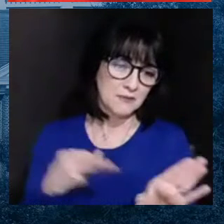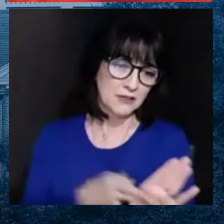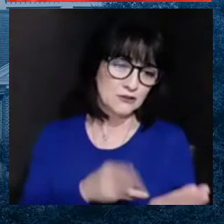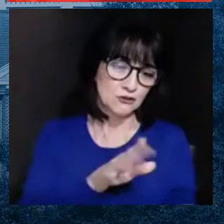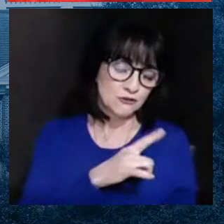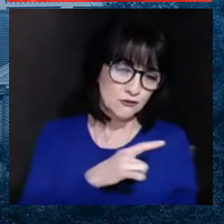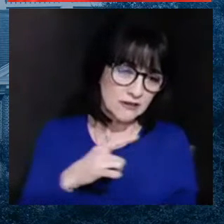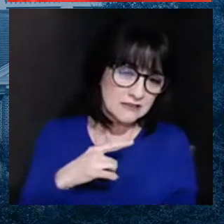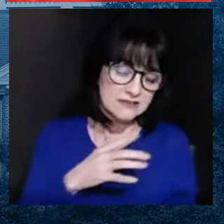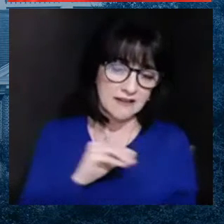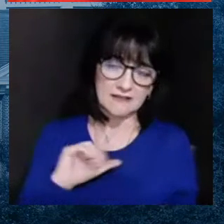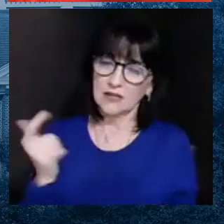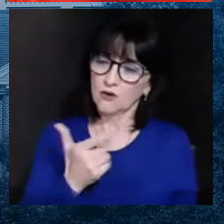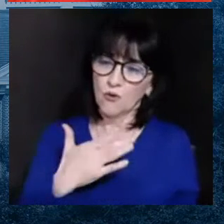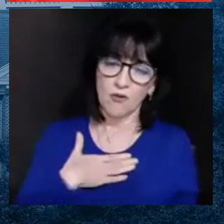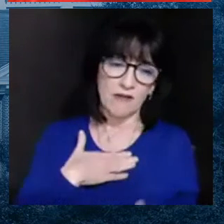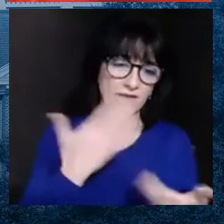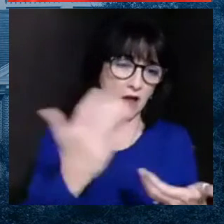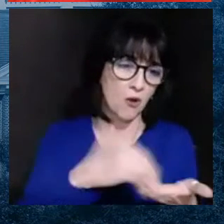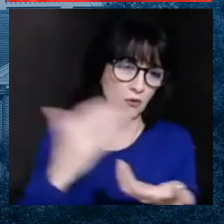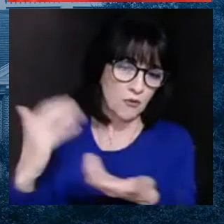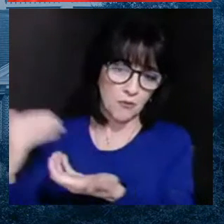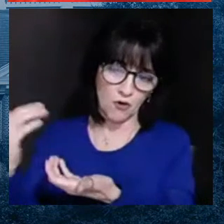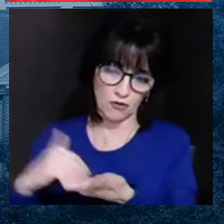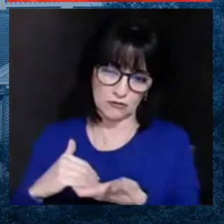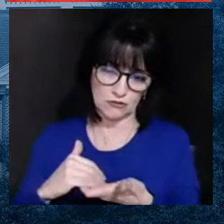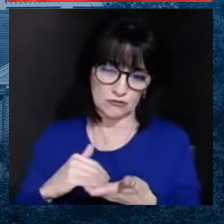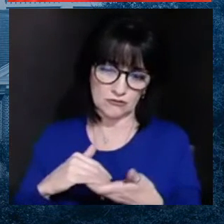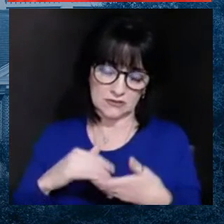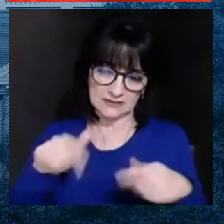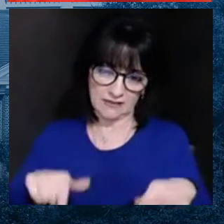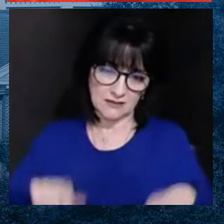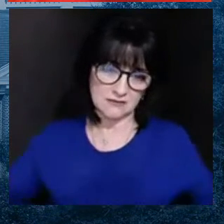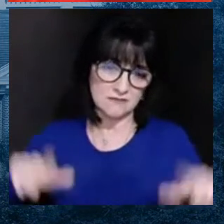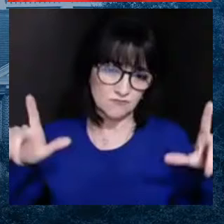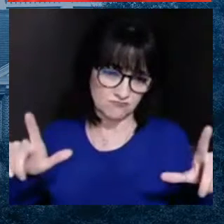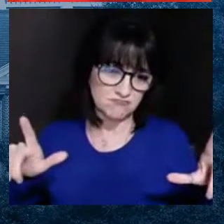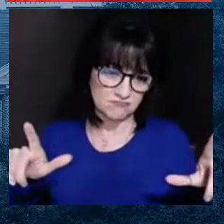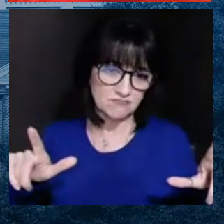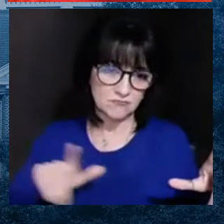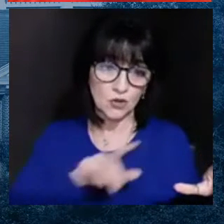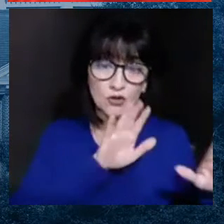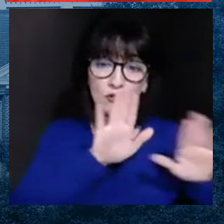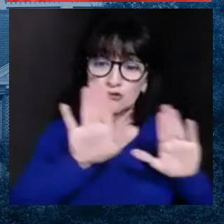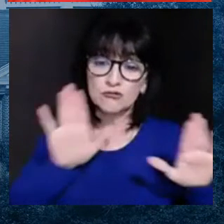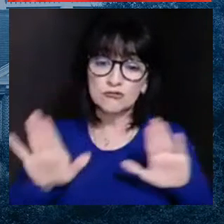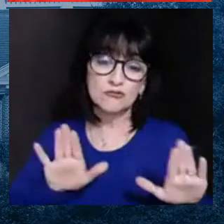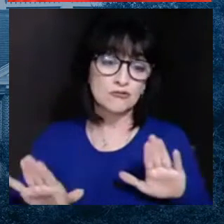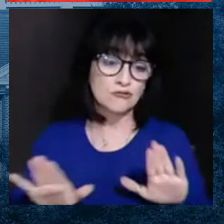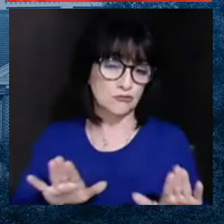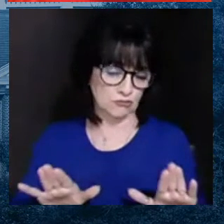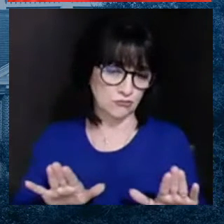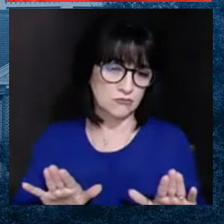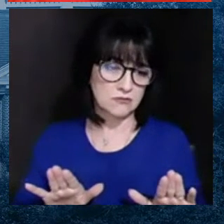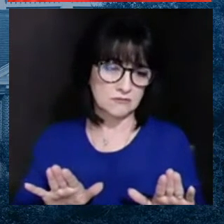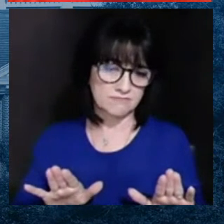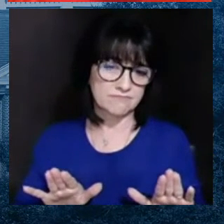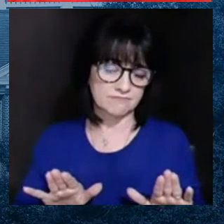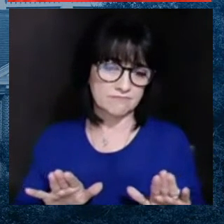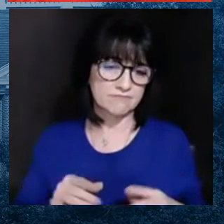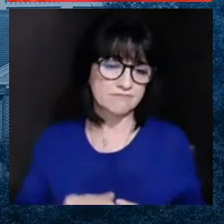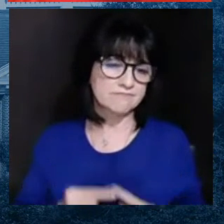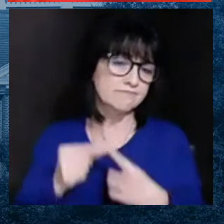our partners joining us on this call. Thank you for the work that you all do on the ground with people every day.